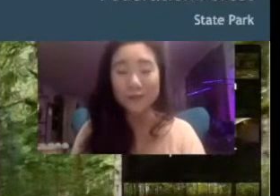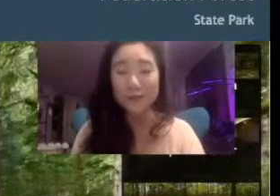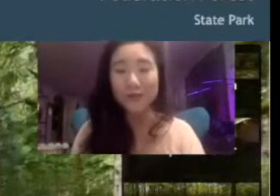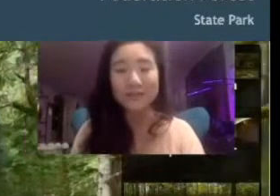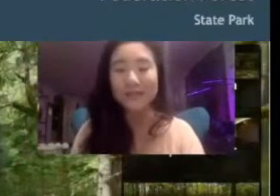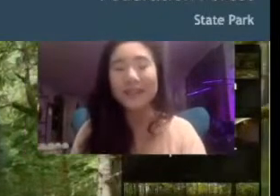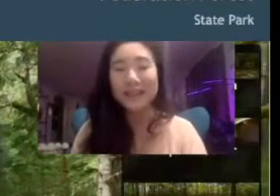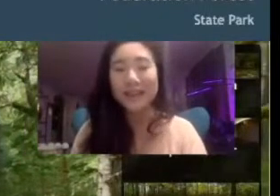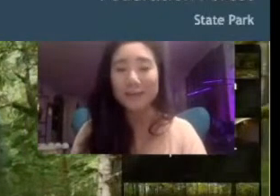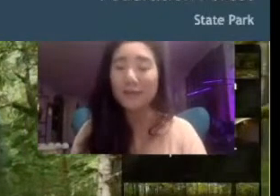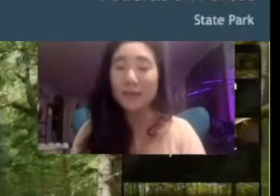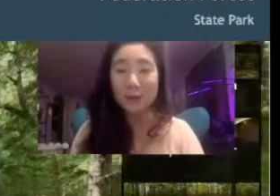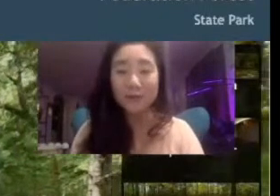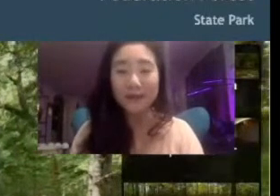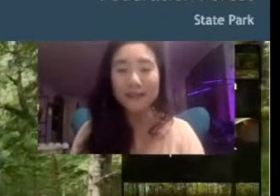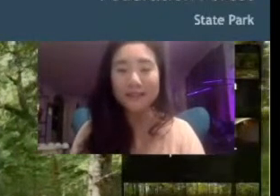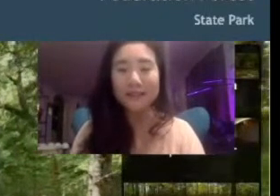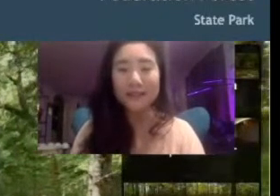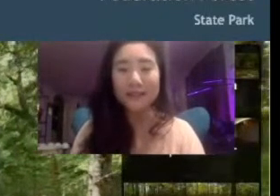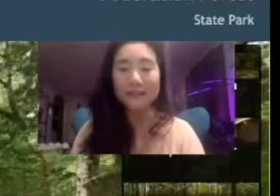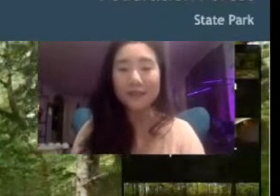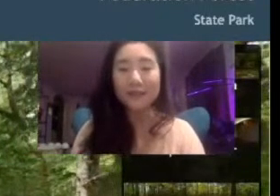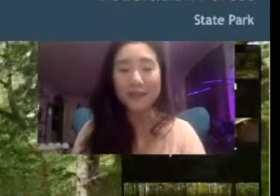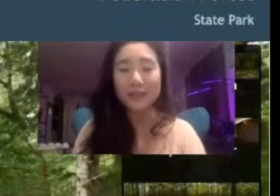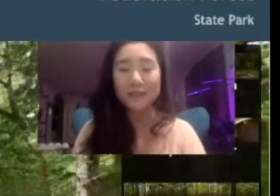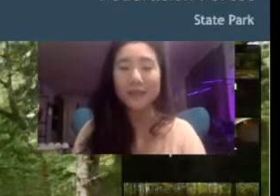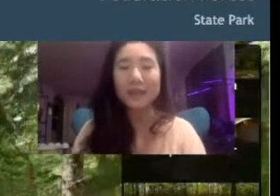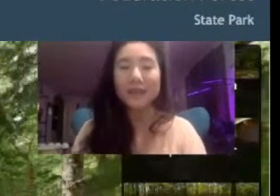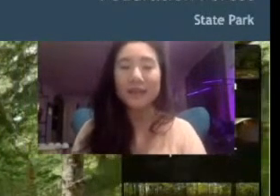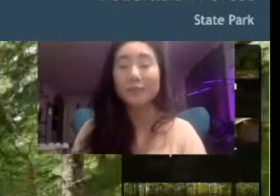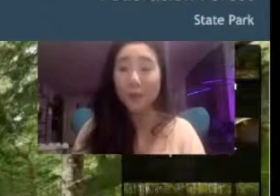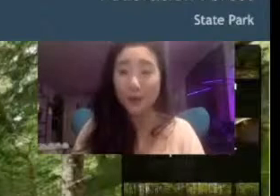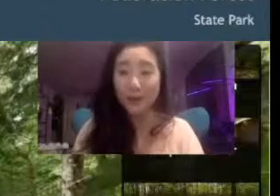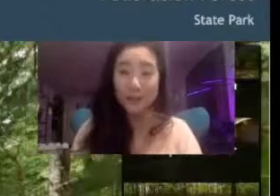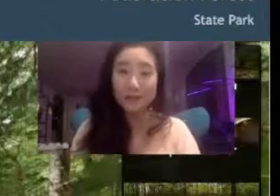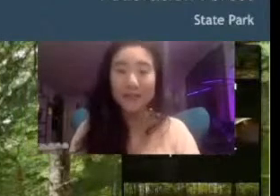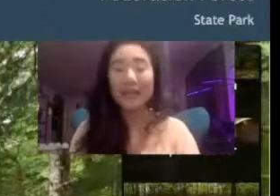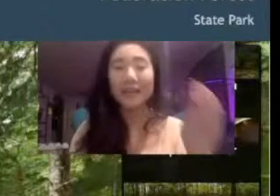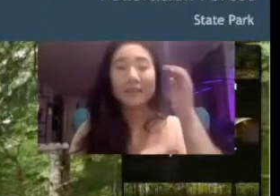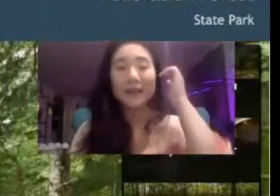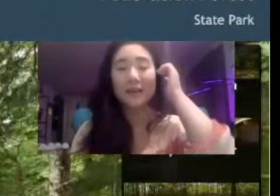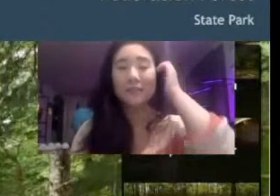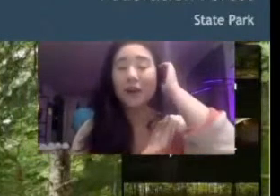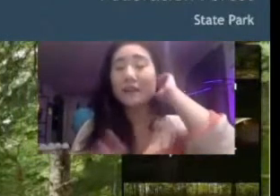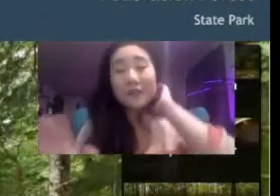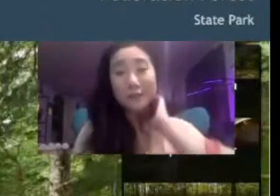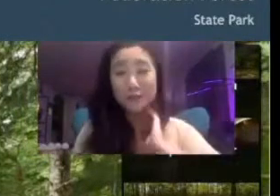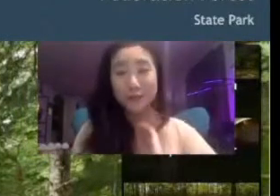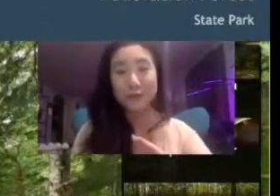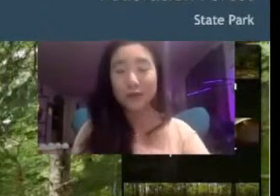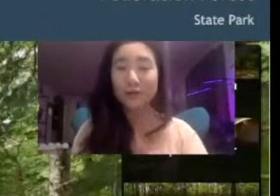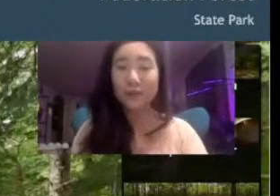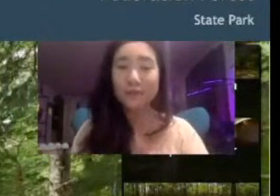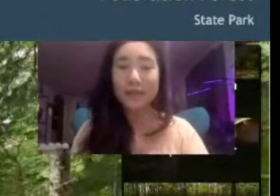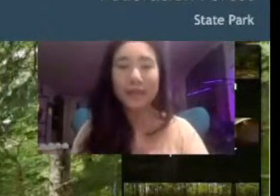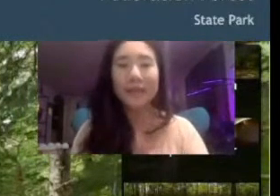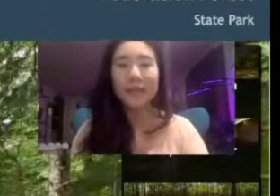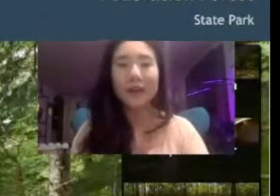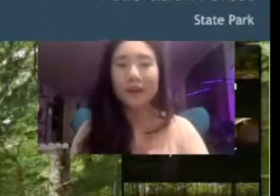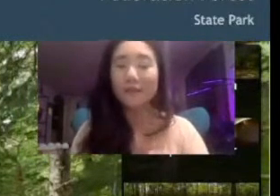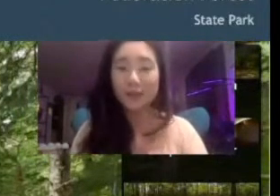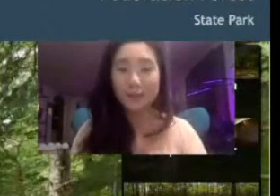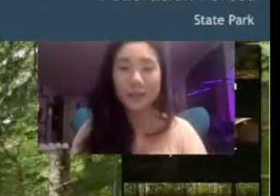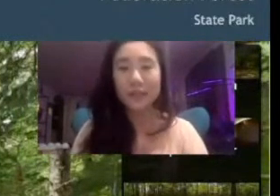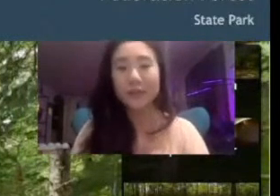virtual tours. I really hope you guys find a way to explore on your own time. All of our virtual tours on our website